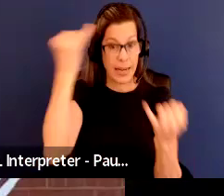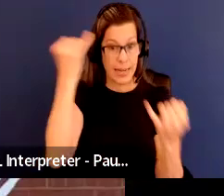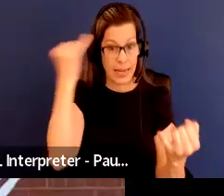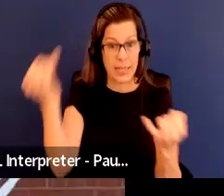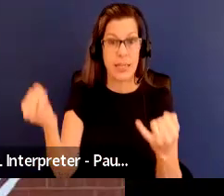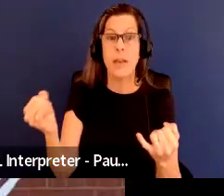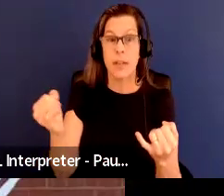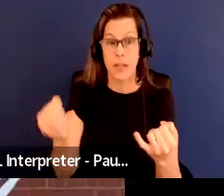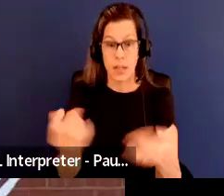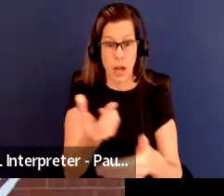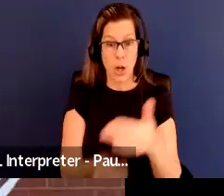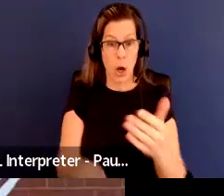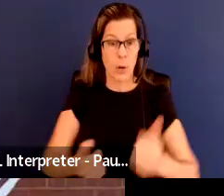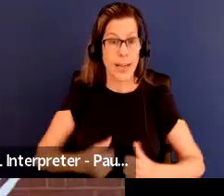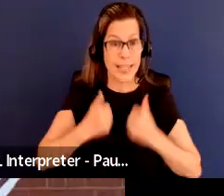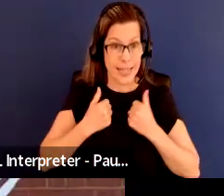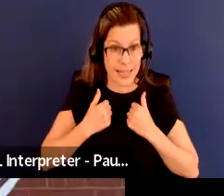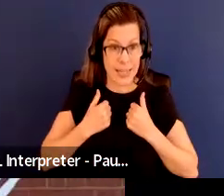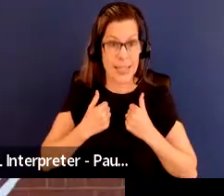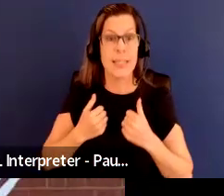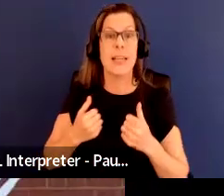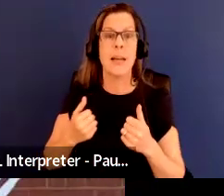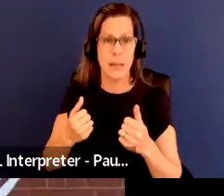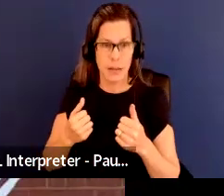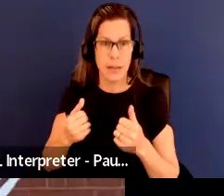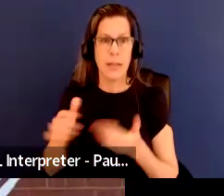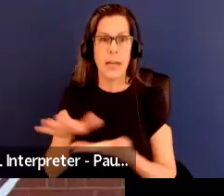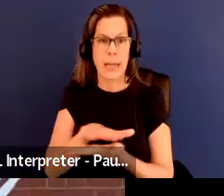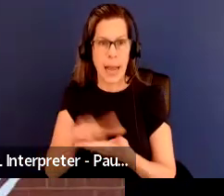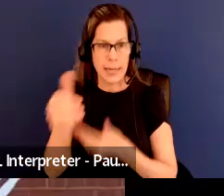symbiosis, and kindness in the modern world.